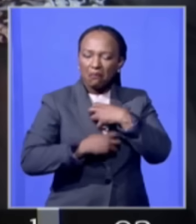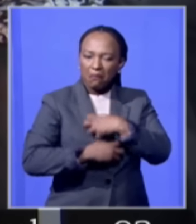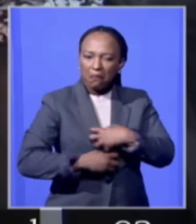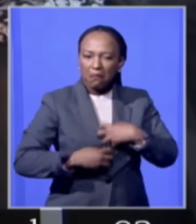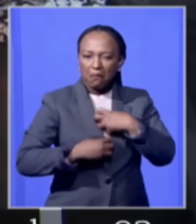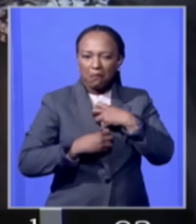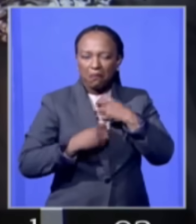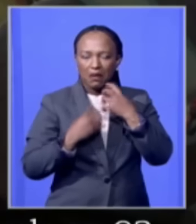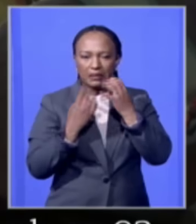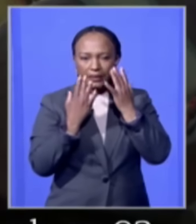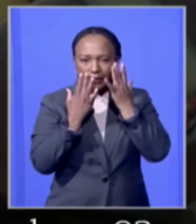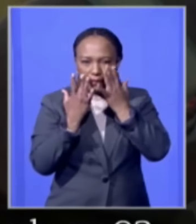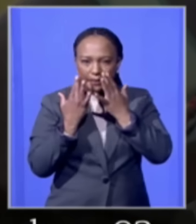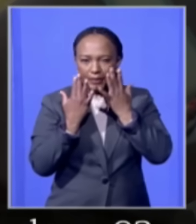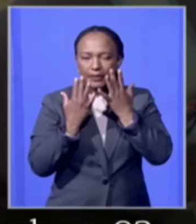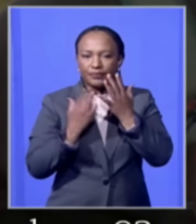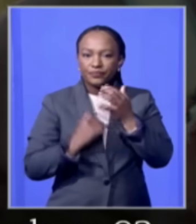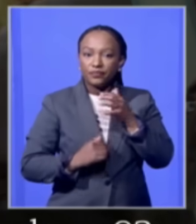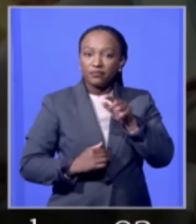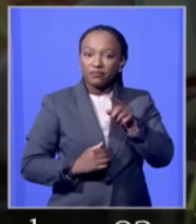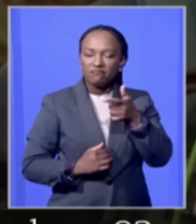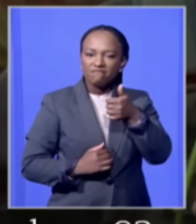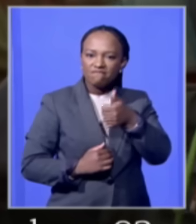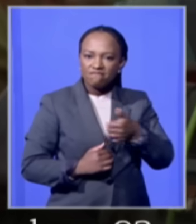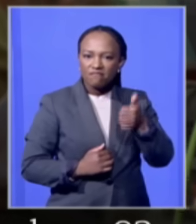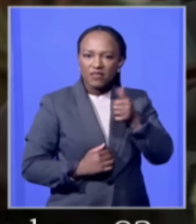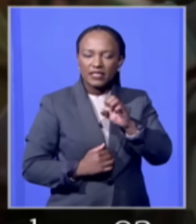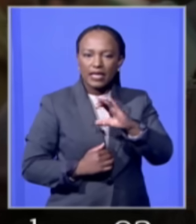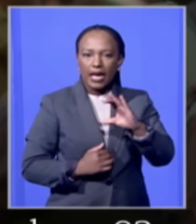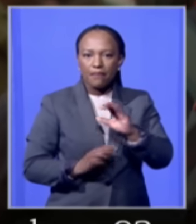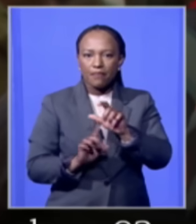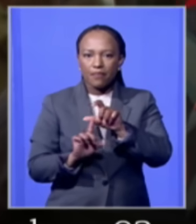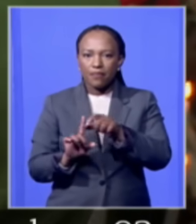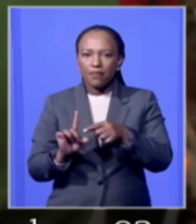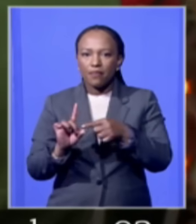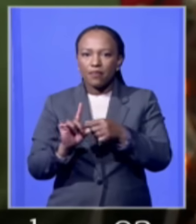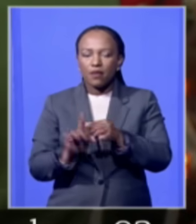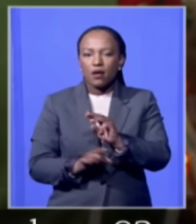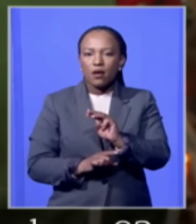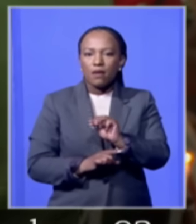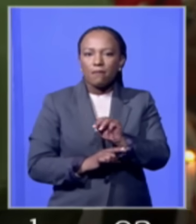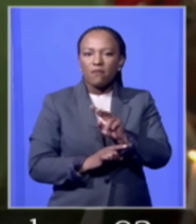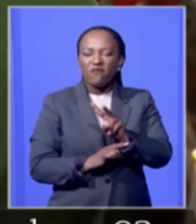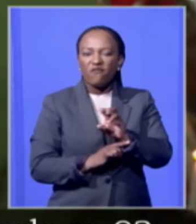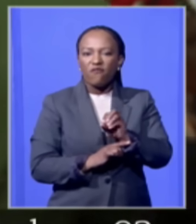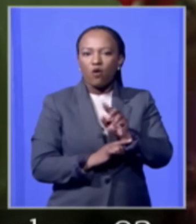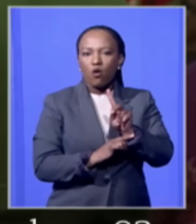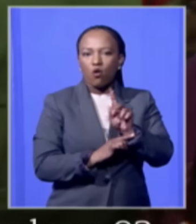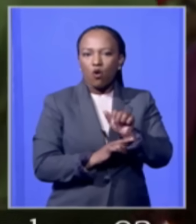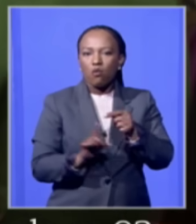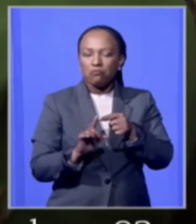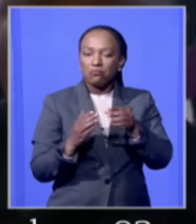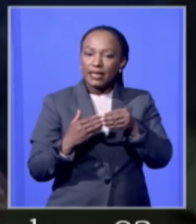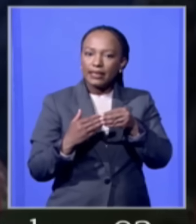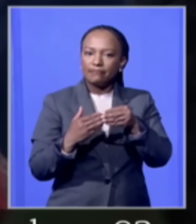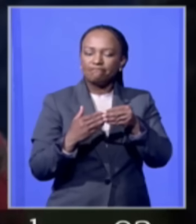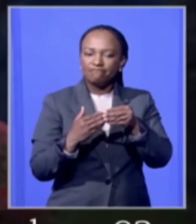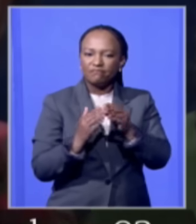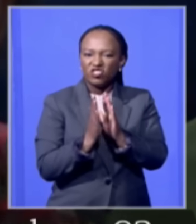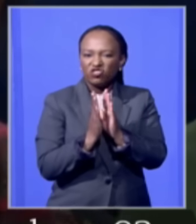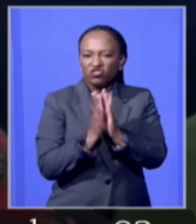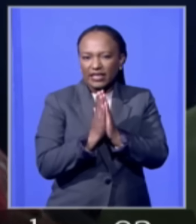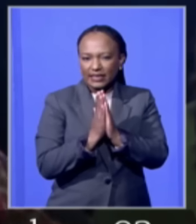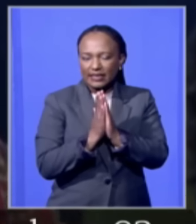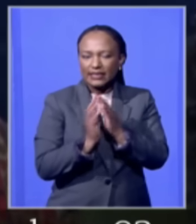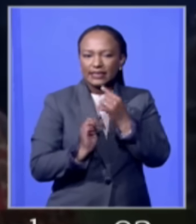yeo e gamago ya Lefisha ka Eastern Cape Mlungisi Mvoko yo a bego a etile pele tirelo ya thapelo o boletše gore masetlapelo a bjalo